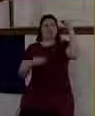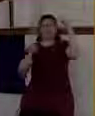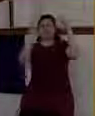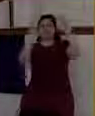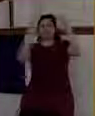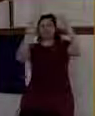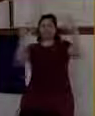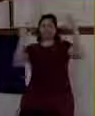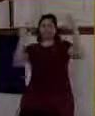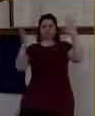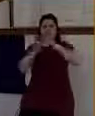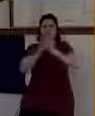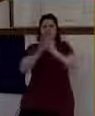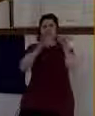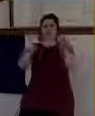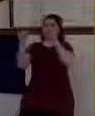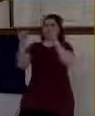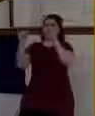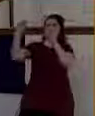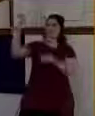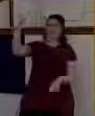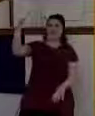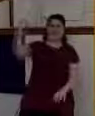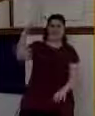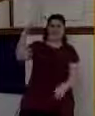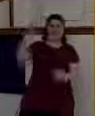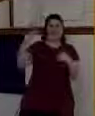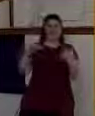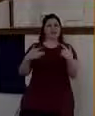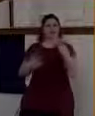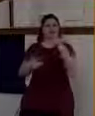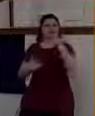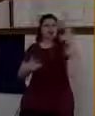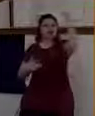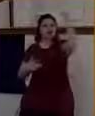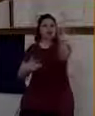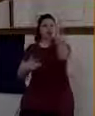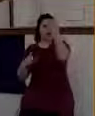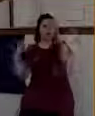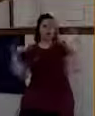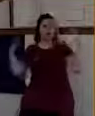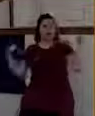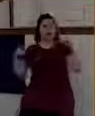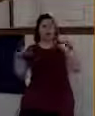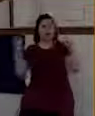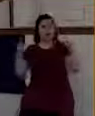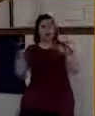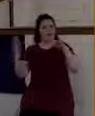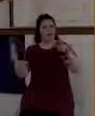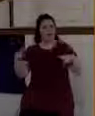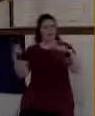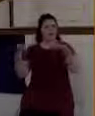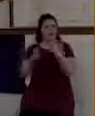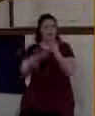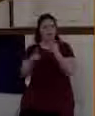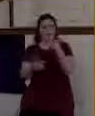noonday sun, and there was an angel there, and this angel started giving him orders and commands from God, and that's the way Mormonism was